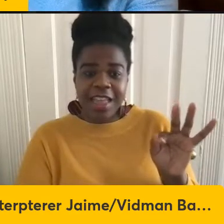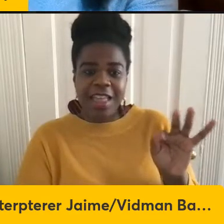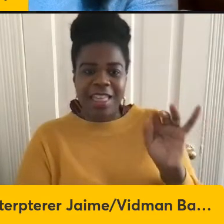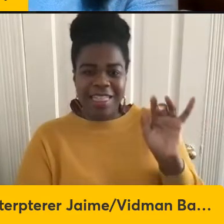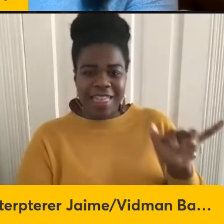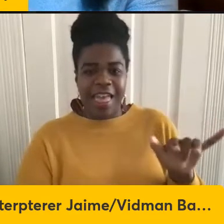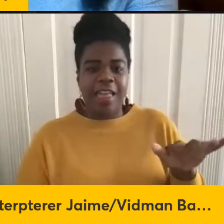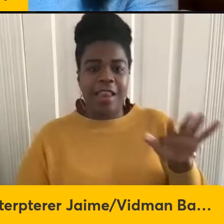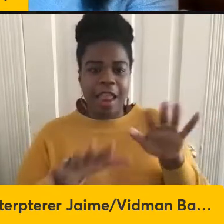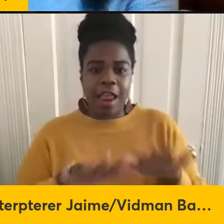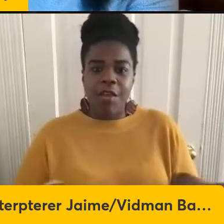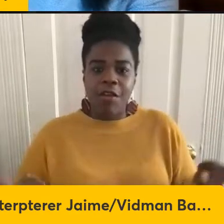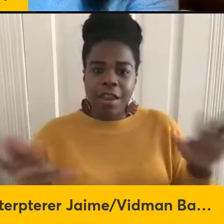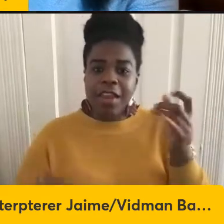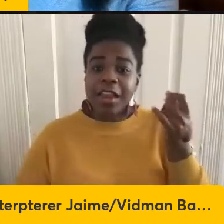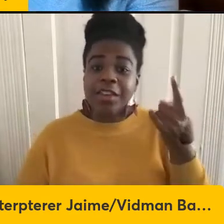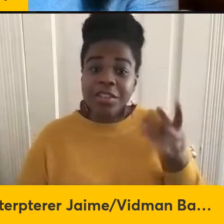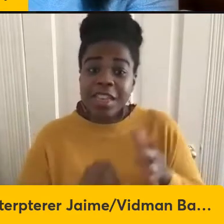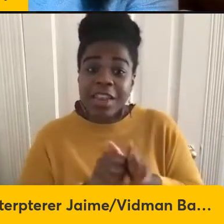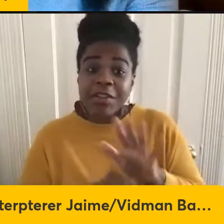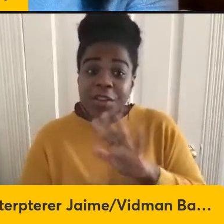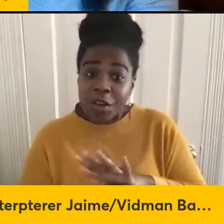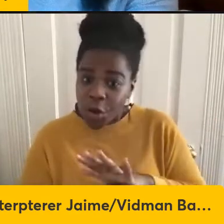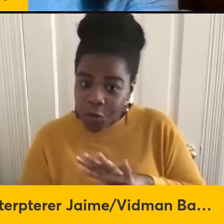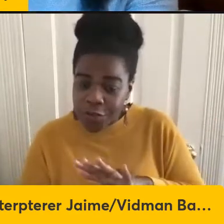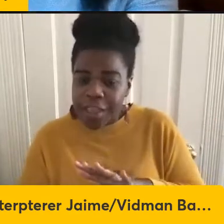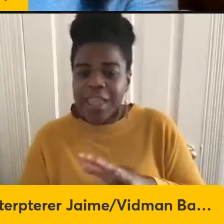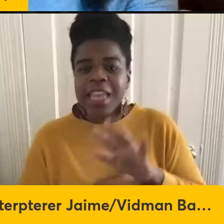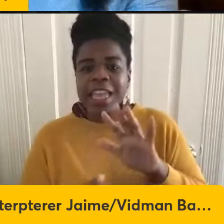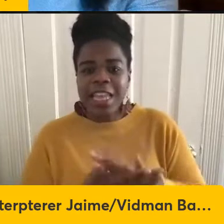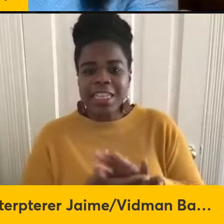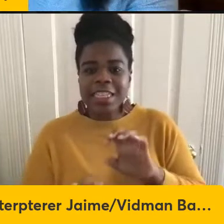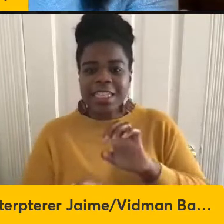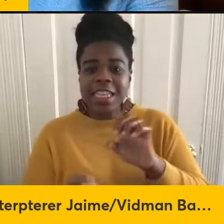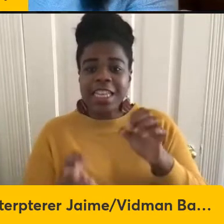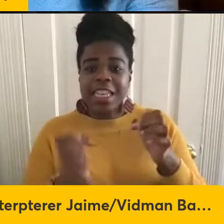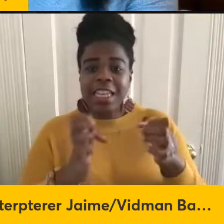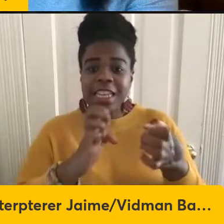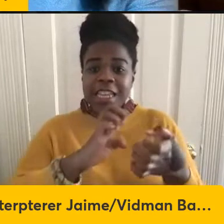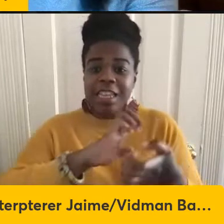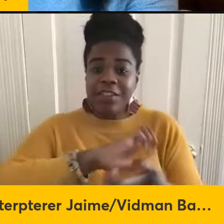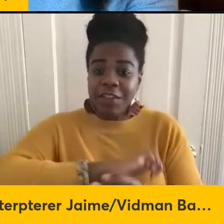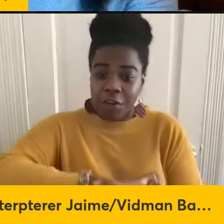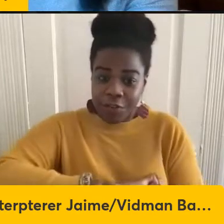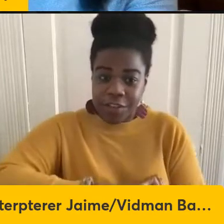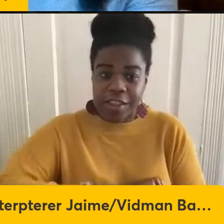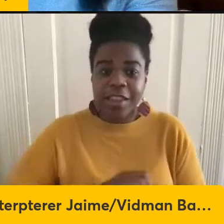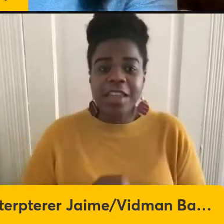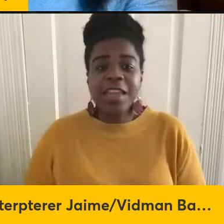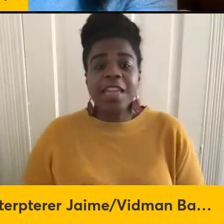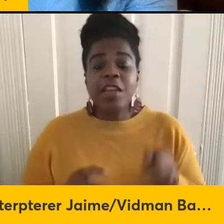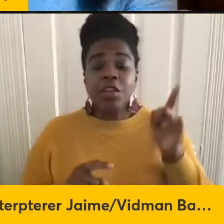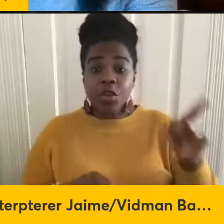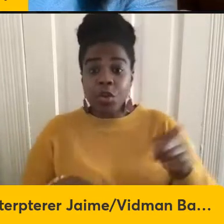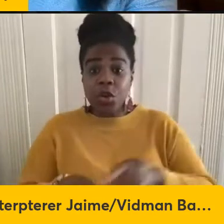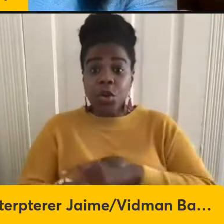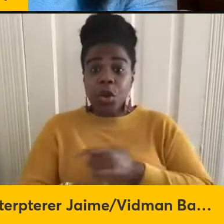and our understanding of COVID is rapidly evolving. Lisa, as a long COVID